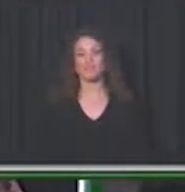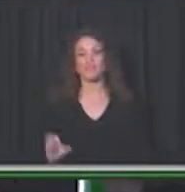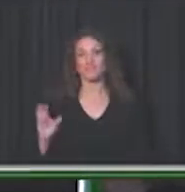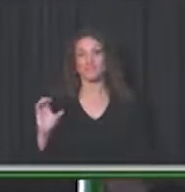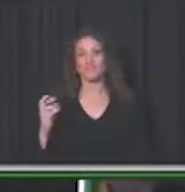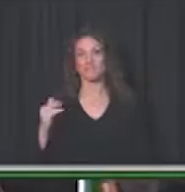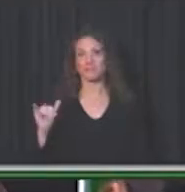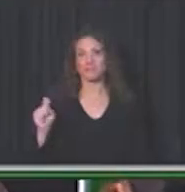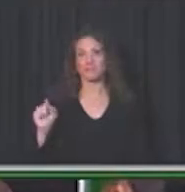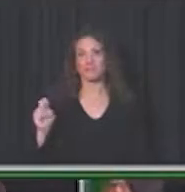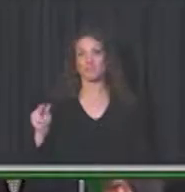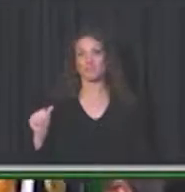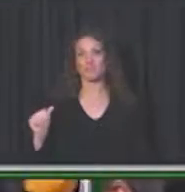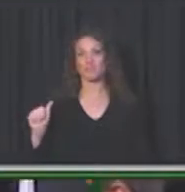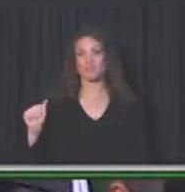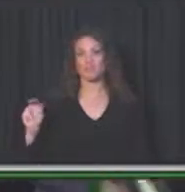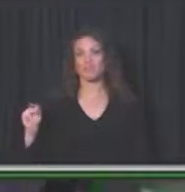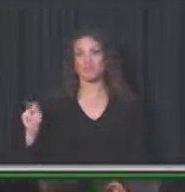Christina Anton.